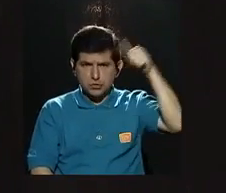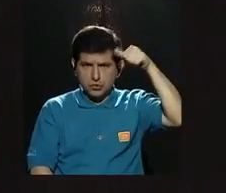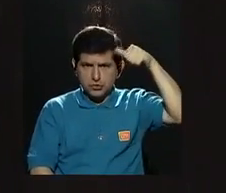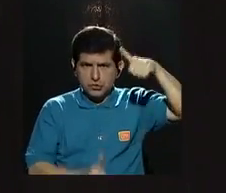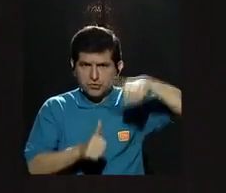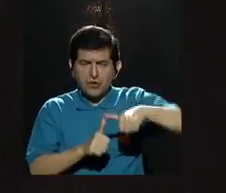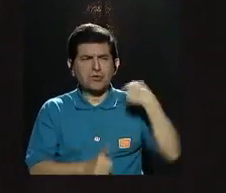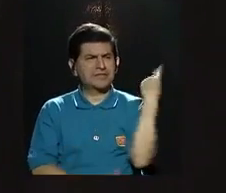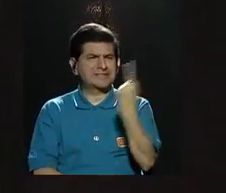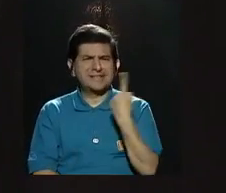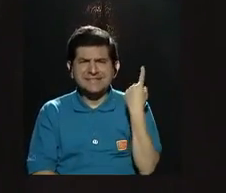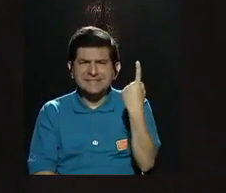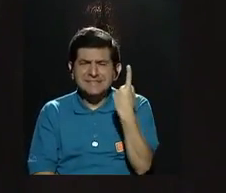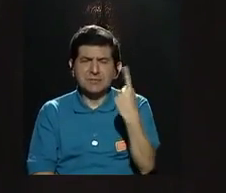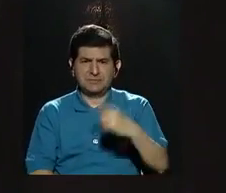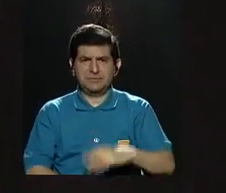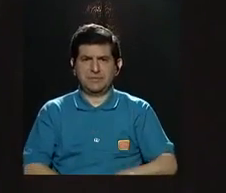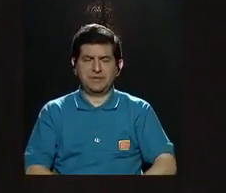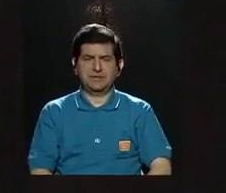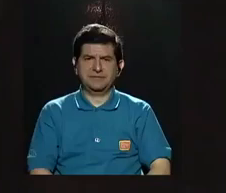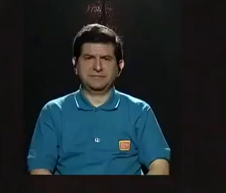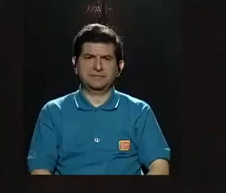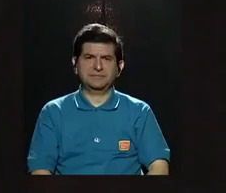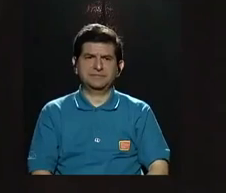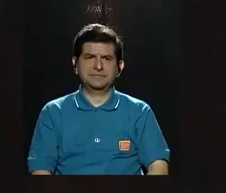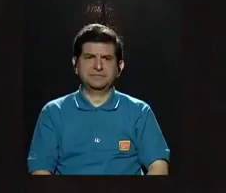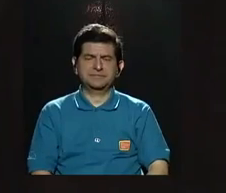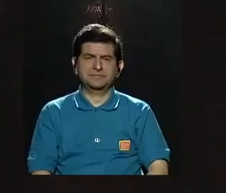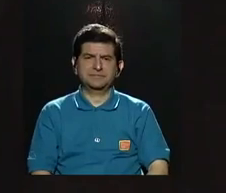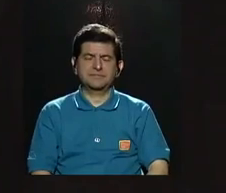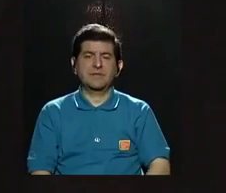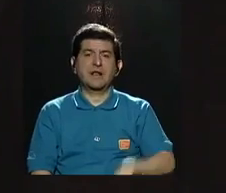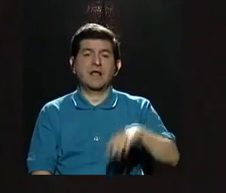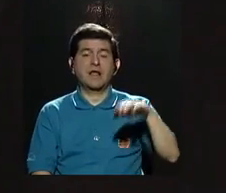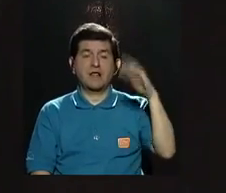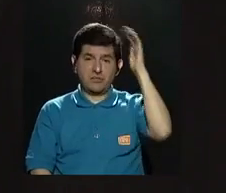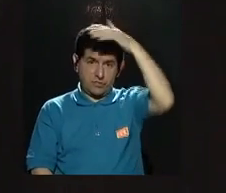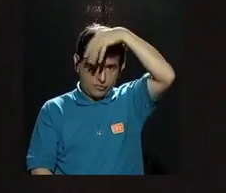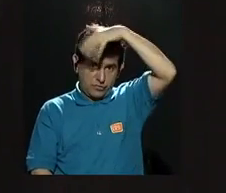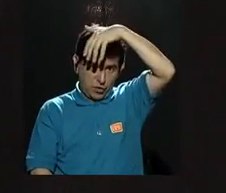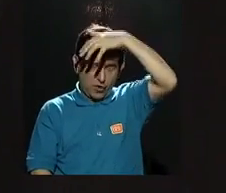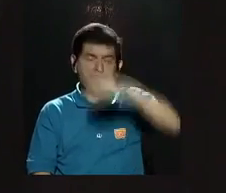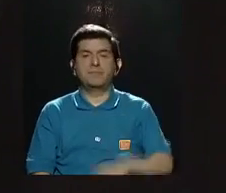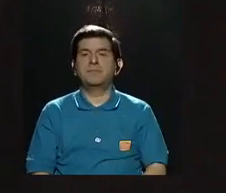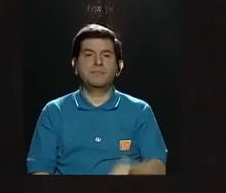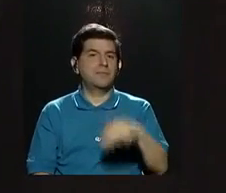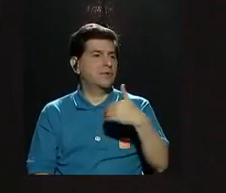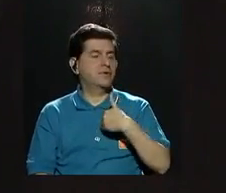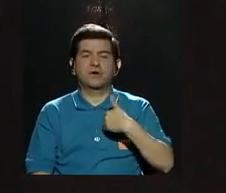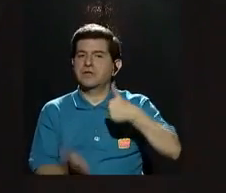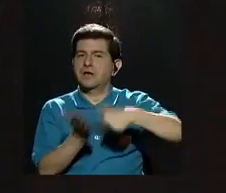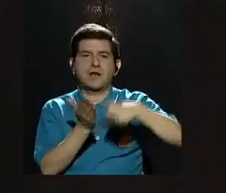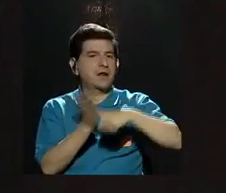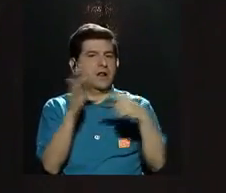ourselves that Donald Trump did not receive the popular vote,